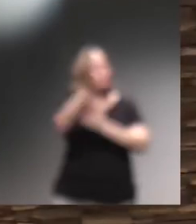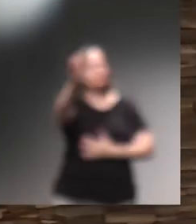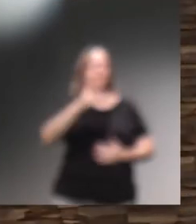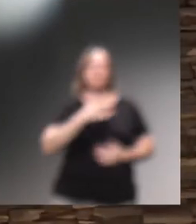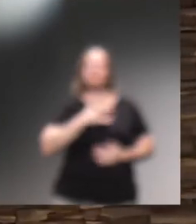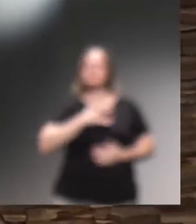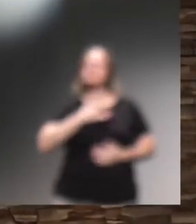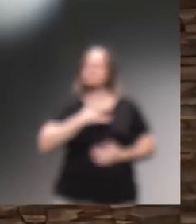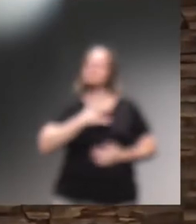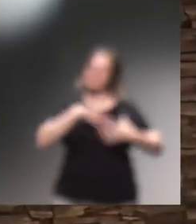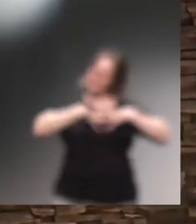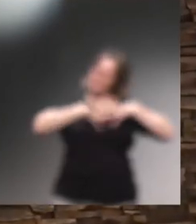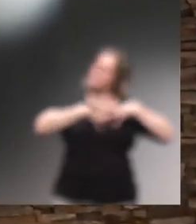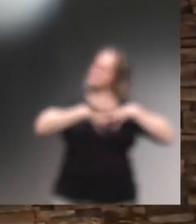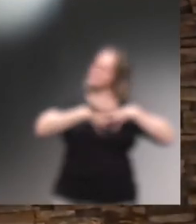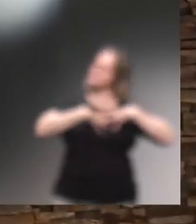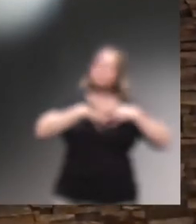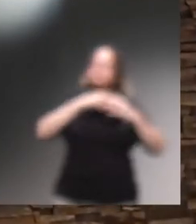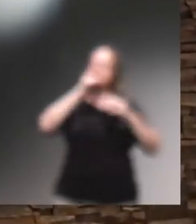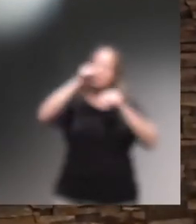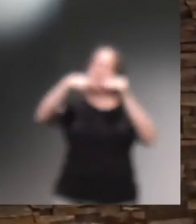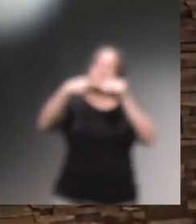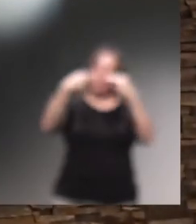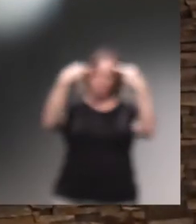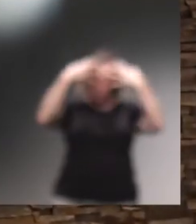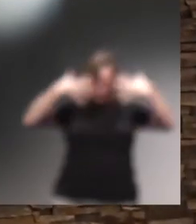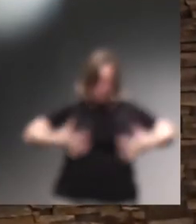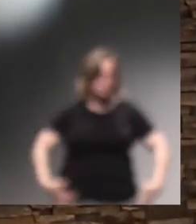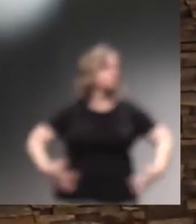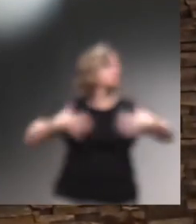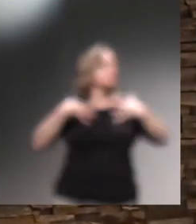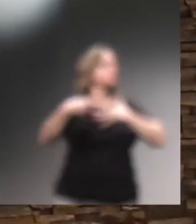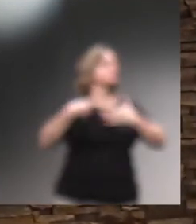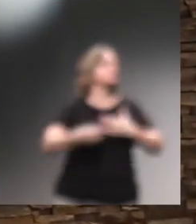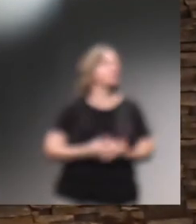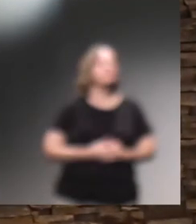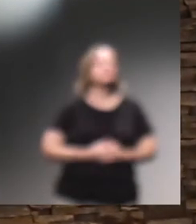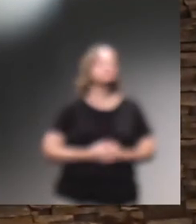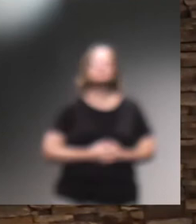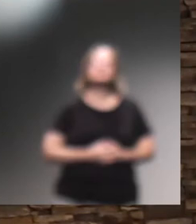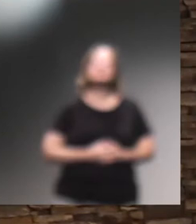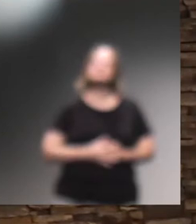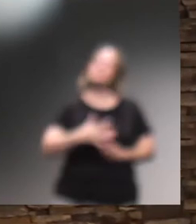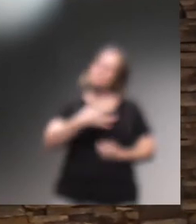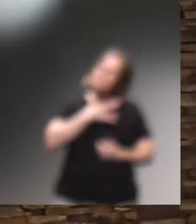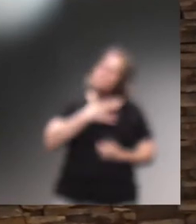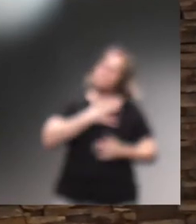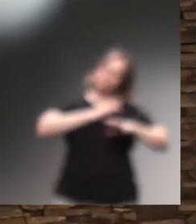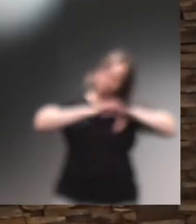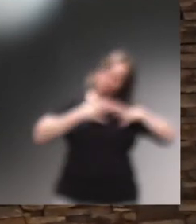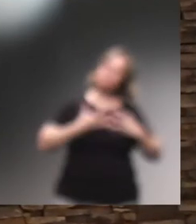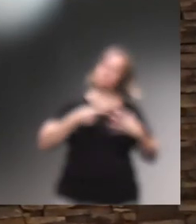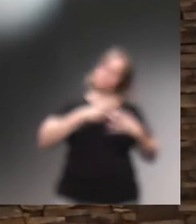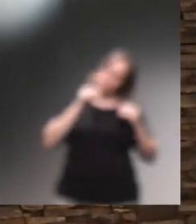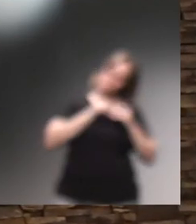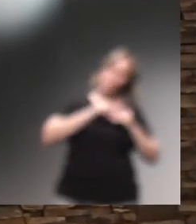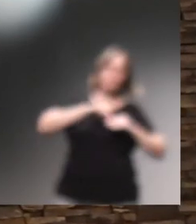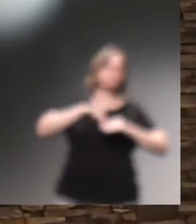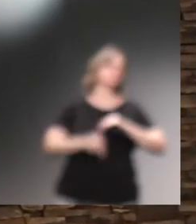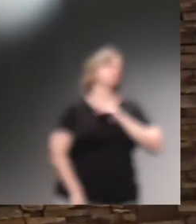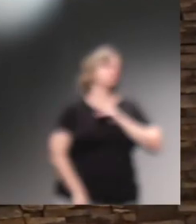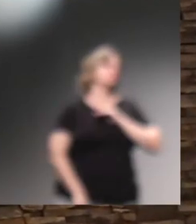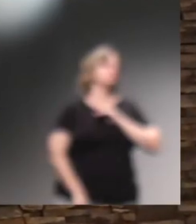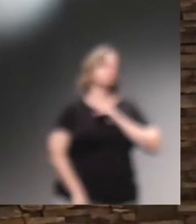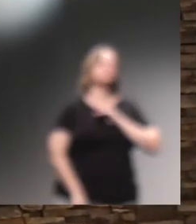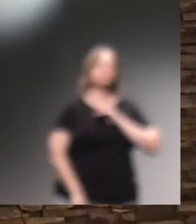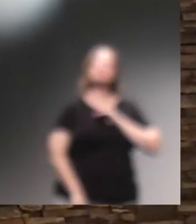appearance or how we look on the outside, but by our hearts, and then taking that deeper into your life and getting to